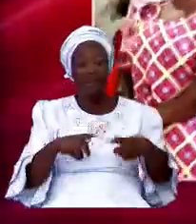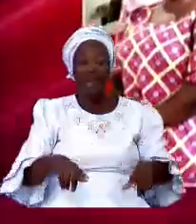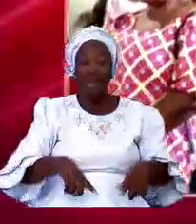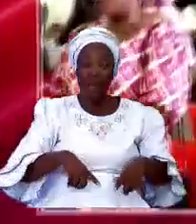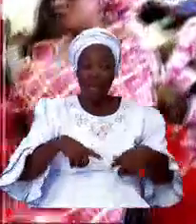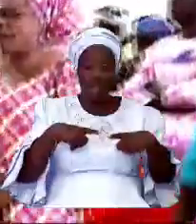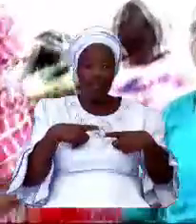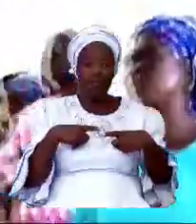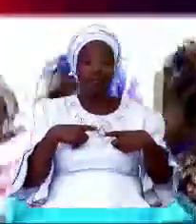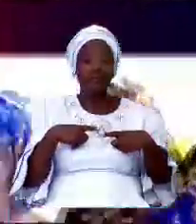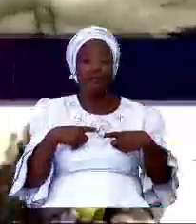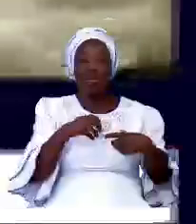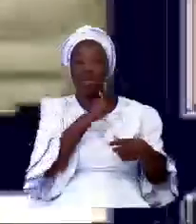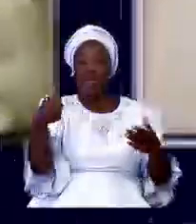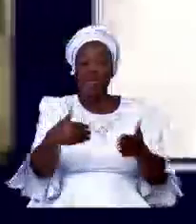Revived life.